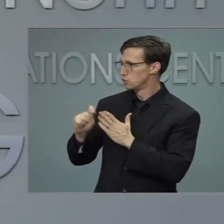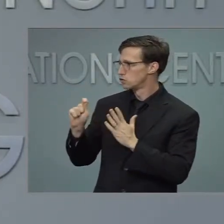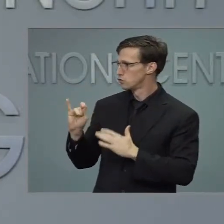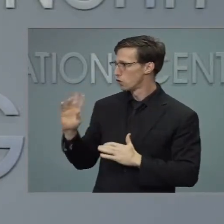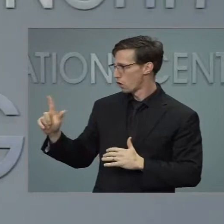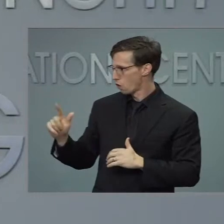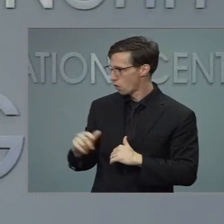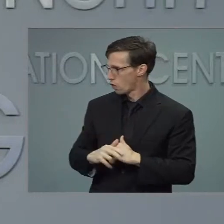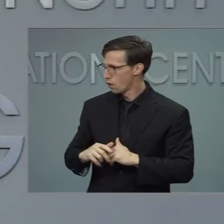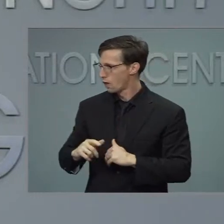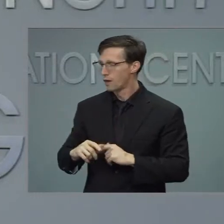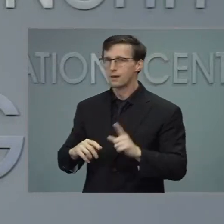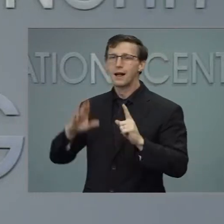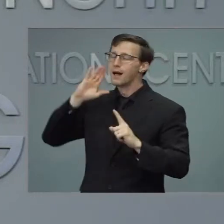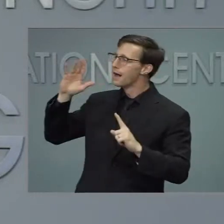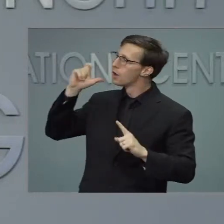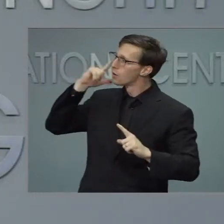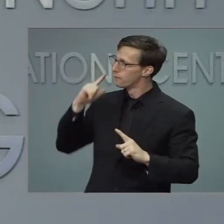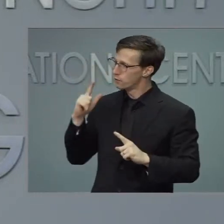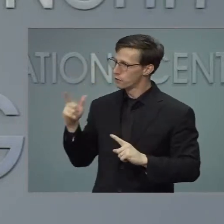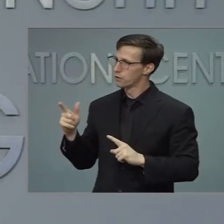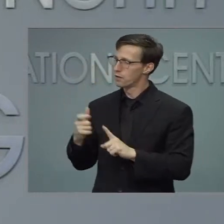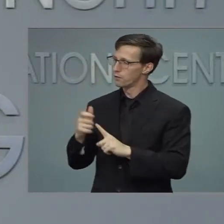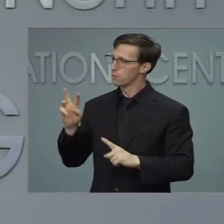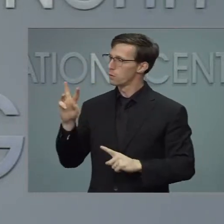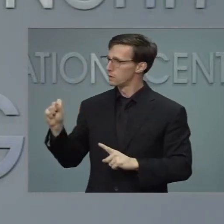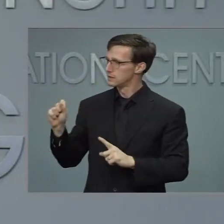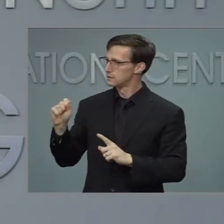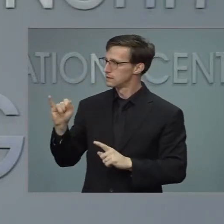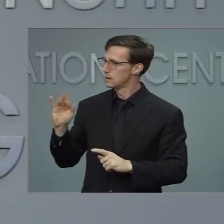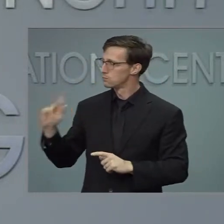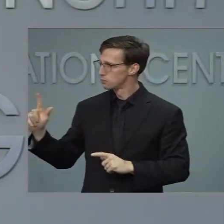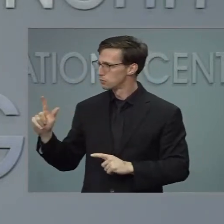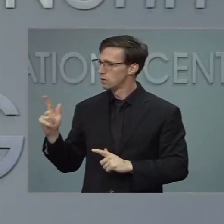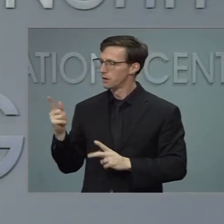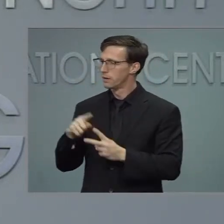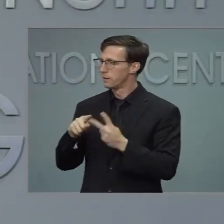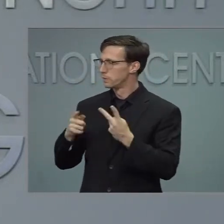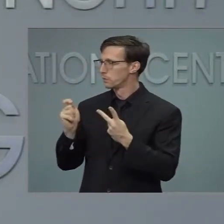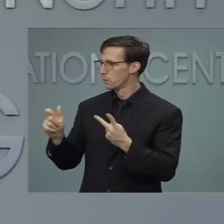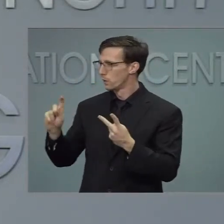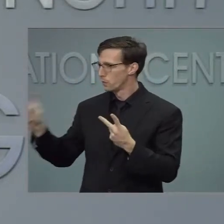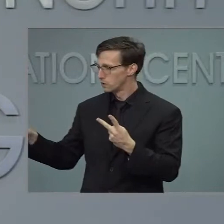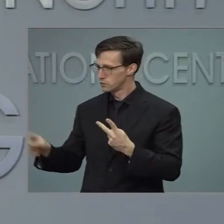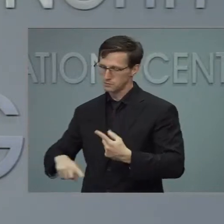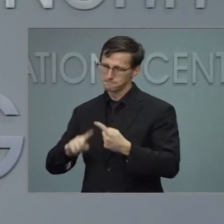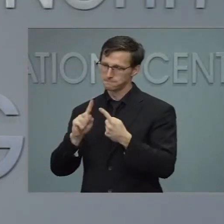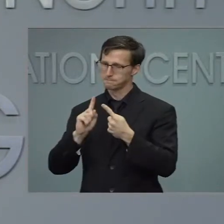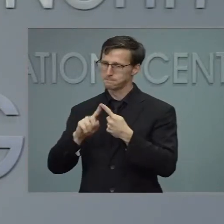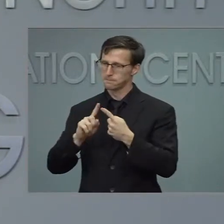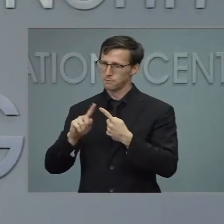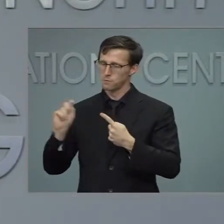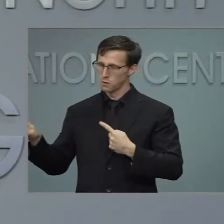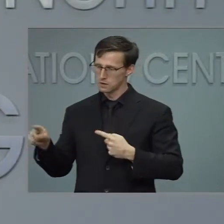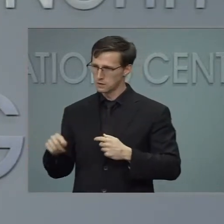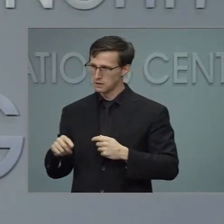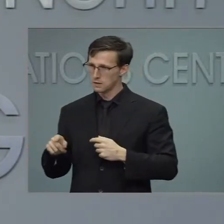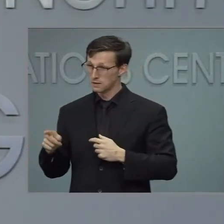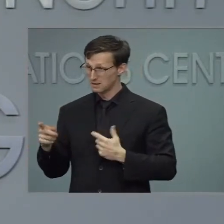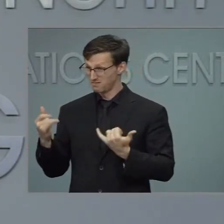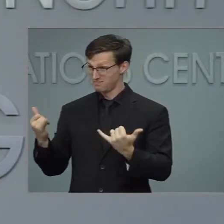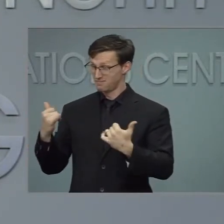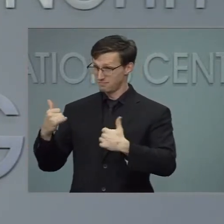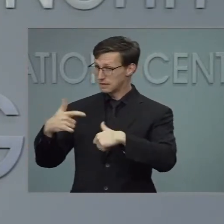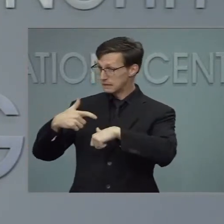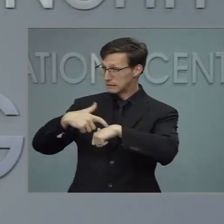Hello, Governor. This is Richard Craver with the Winston-Salem Journal. I had a couple quick questions. I guess, one, do you have any